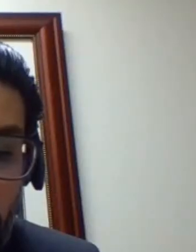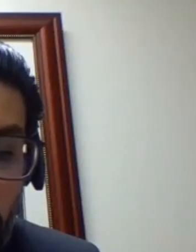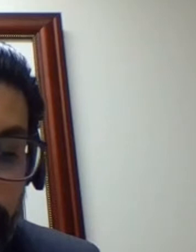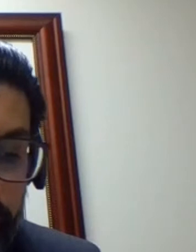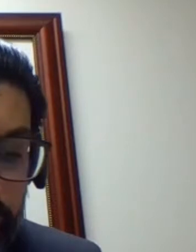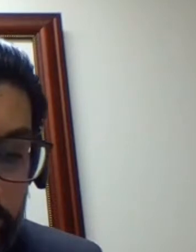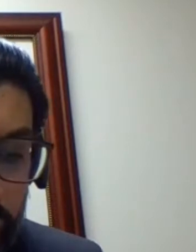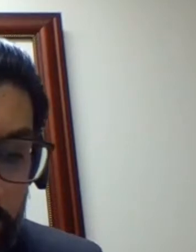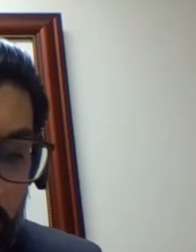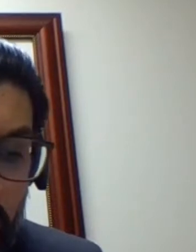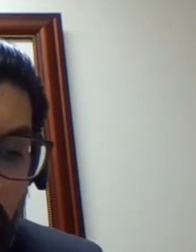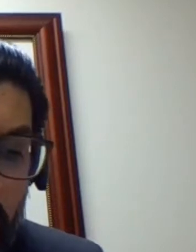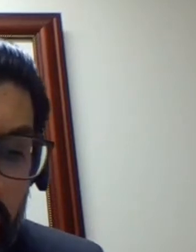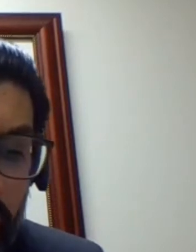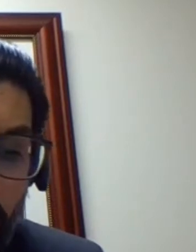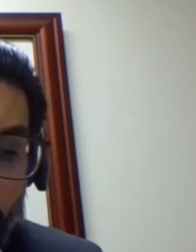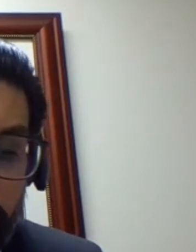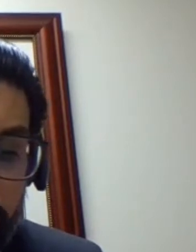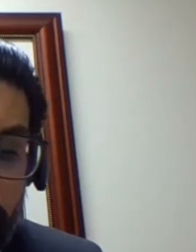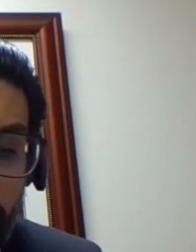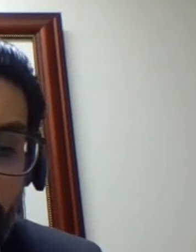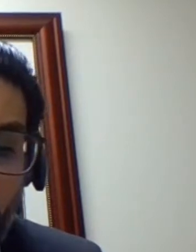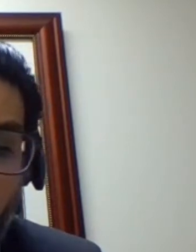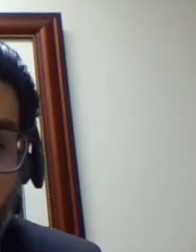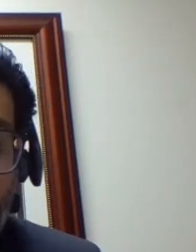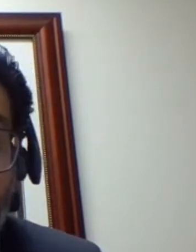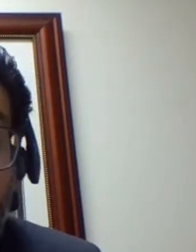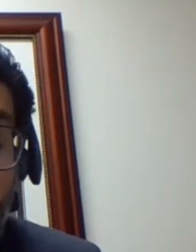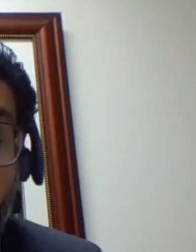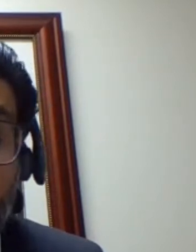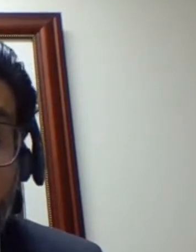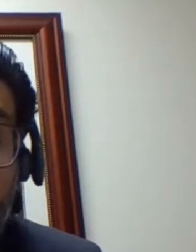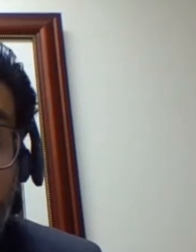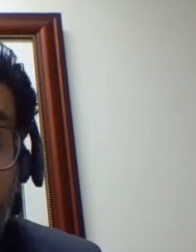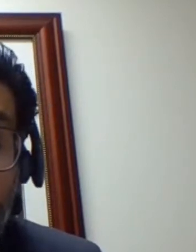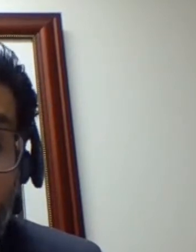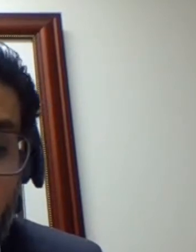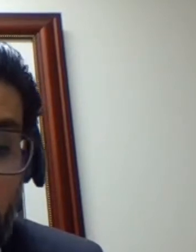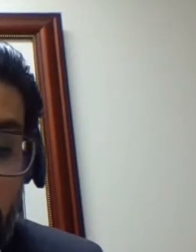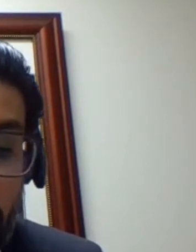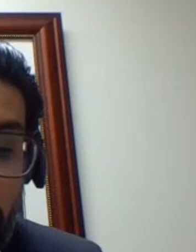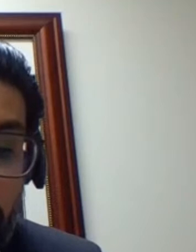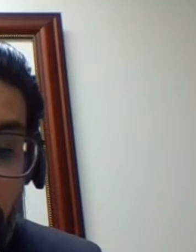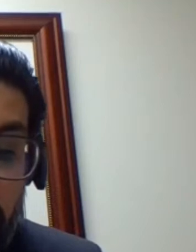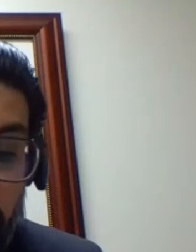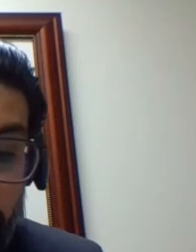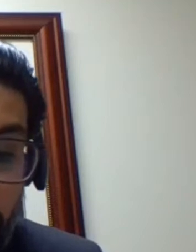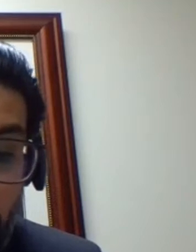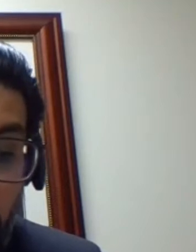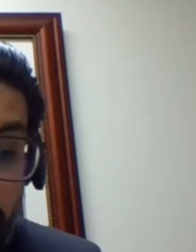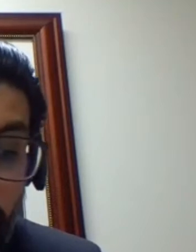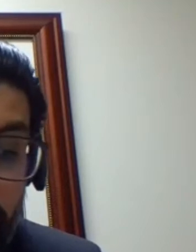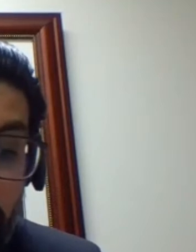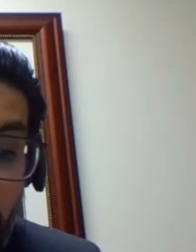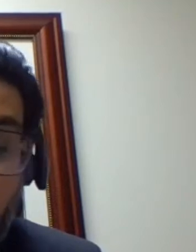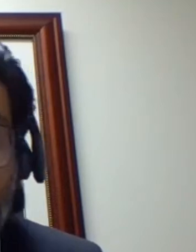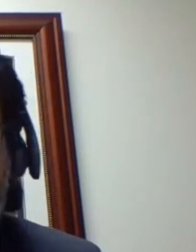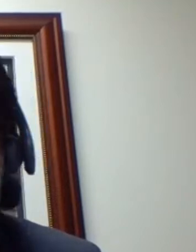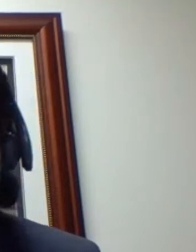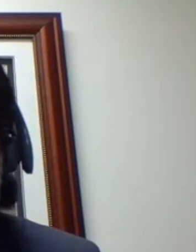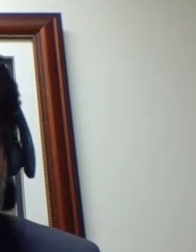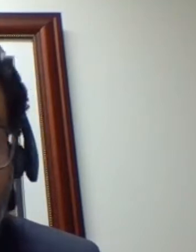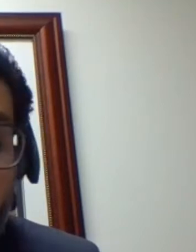Sheikh, an overview of why having a will is essential and what the